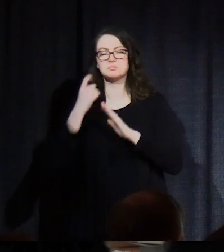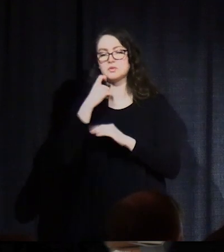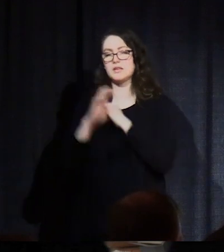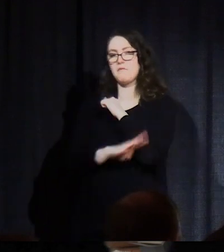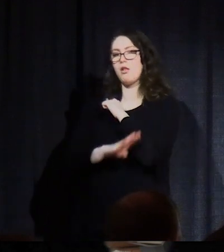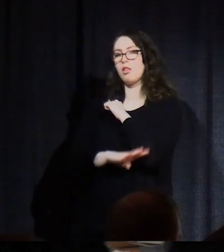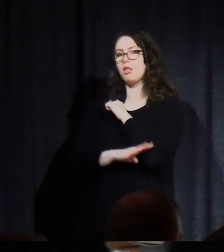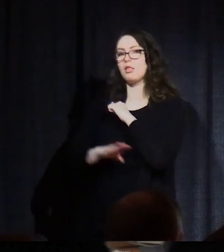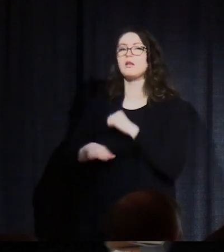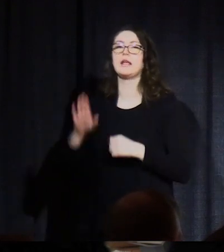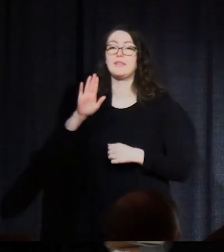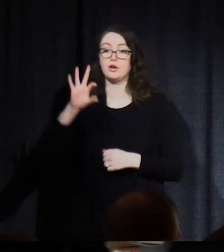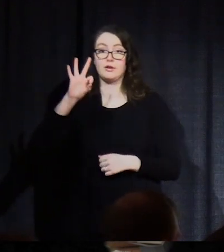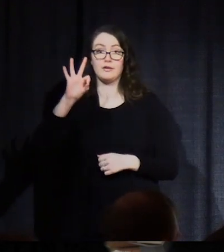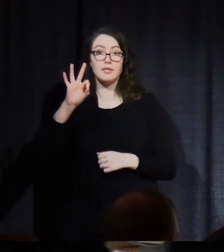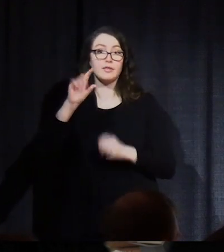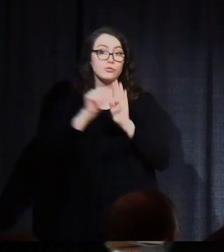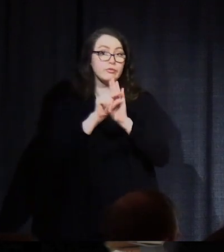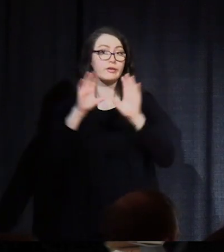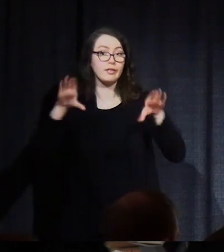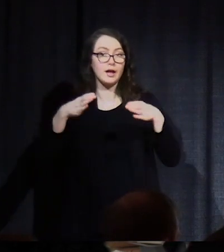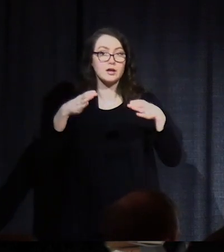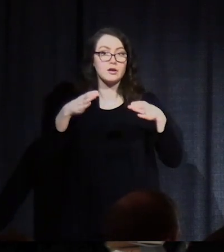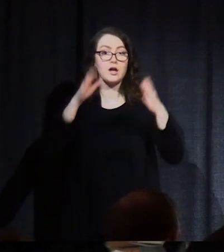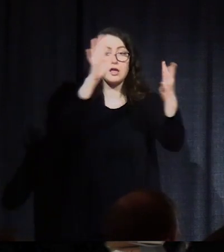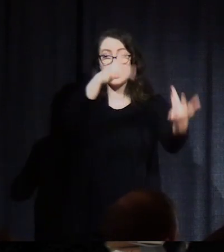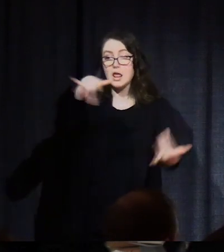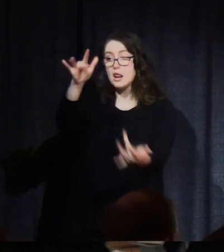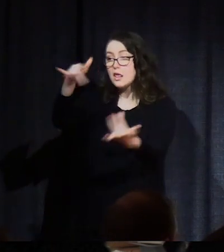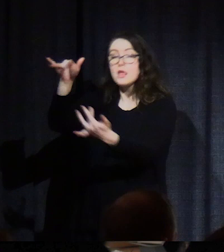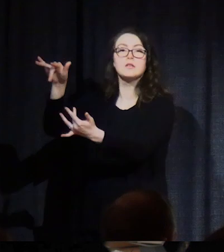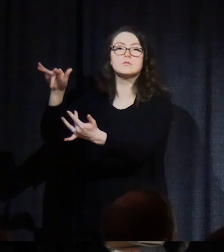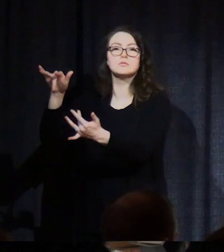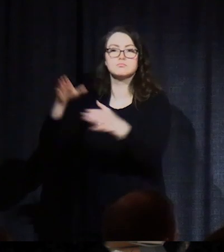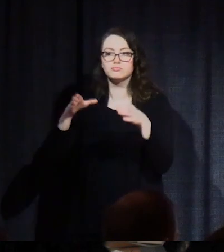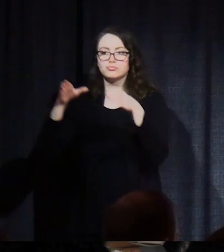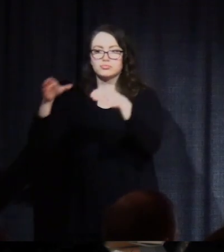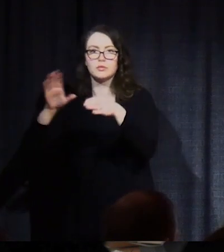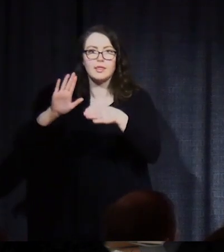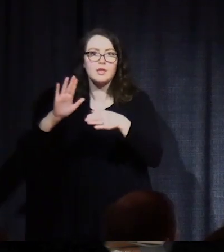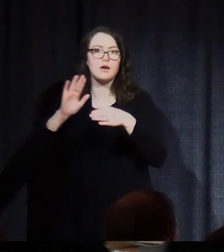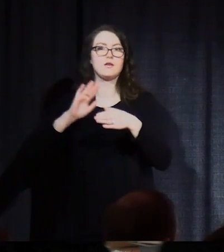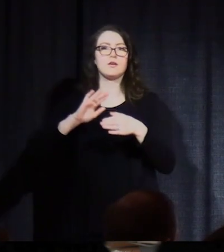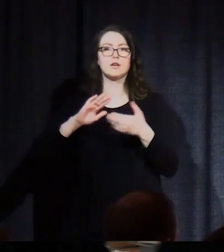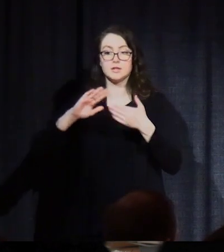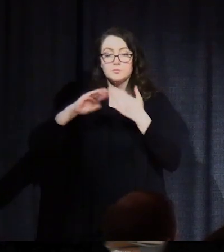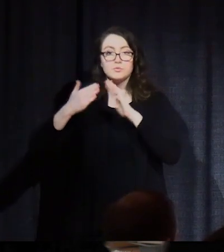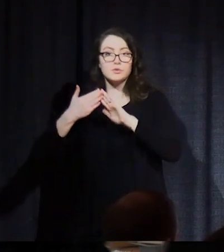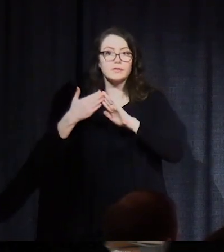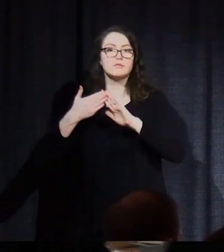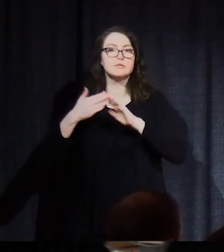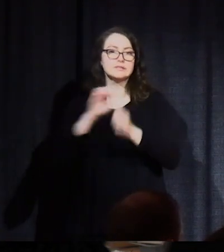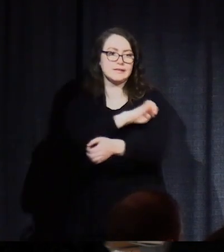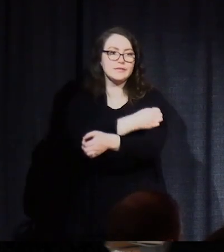Chugnak School's ninth grade class on a tour of their community-owned solar storage facility. As they learned that the